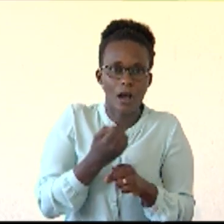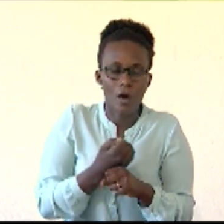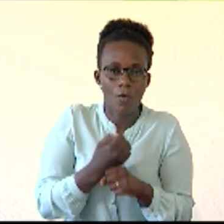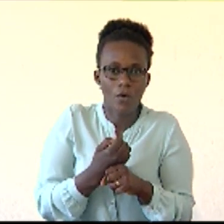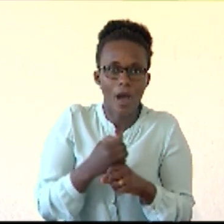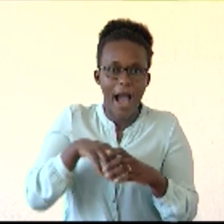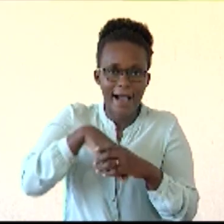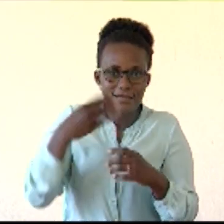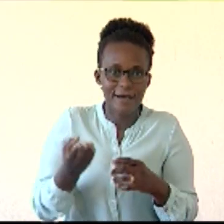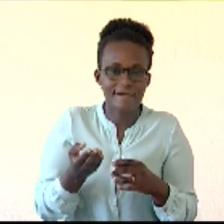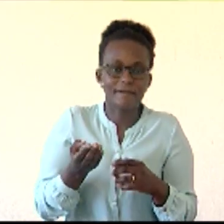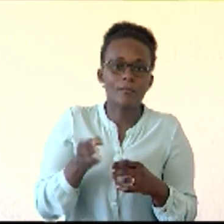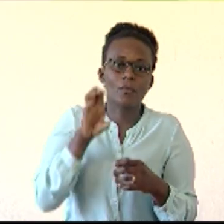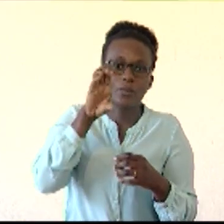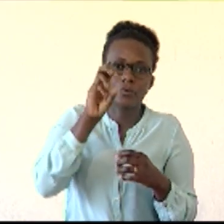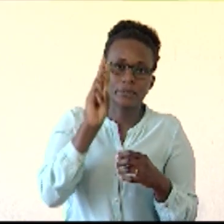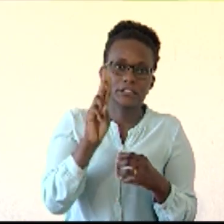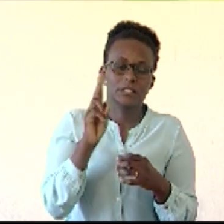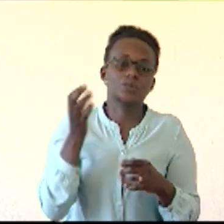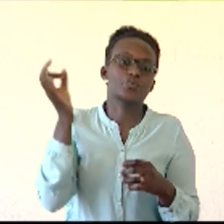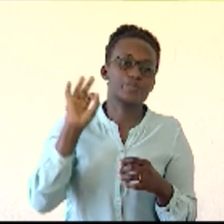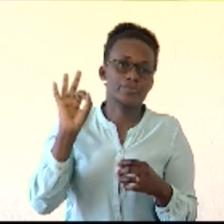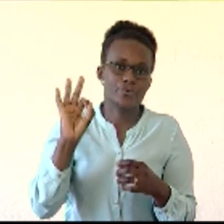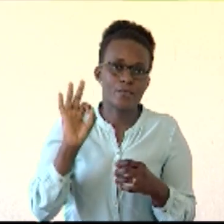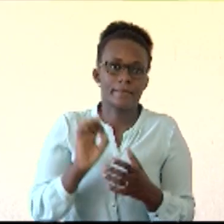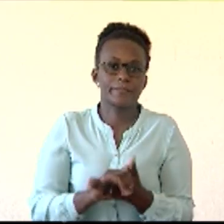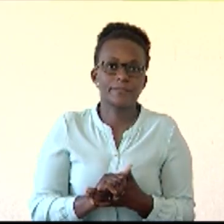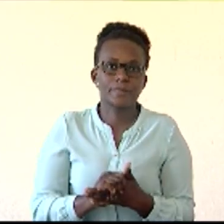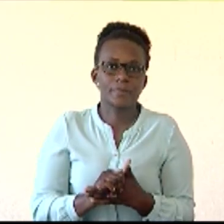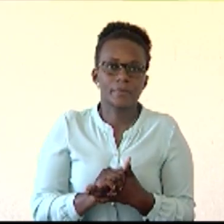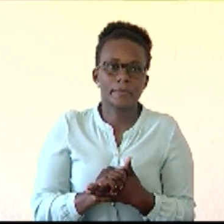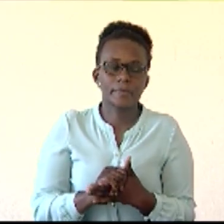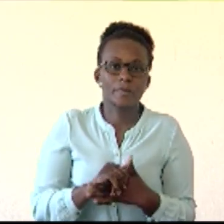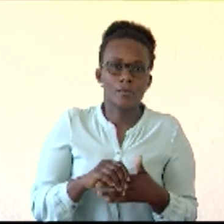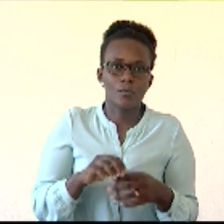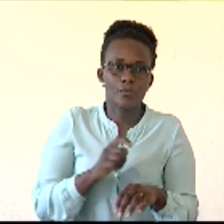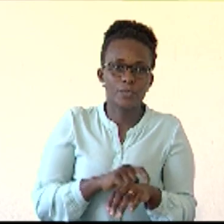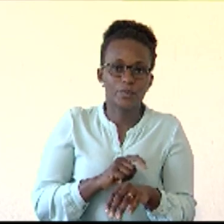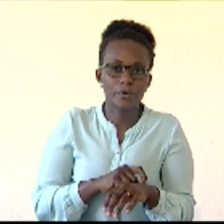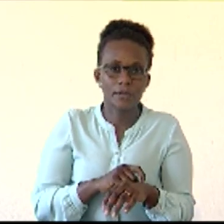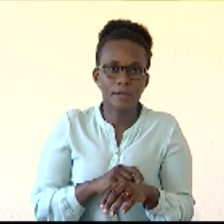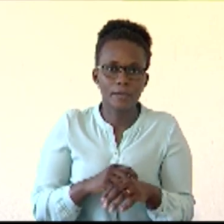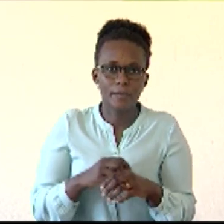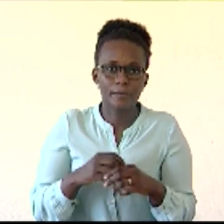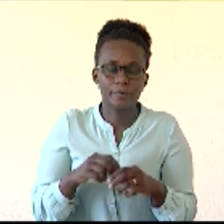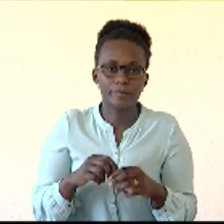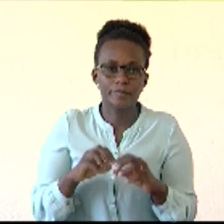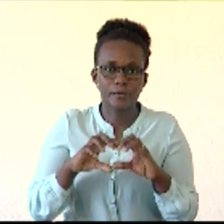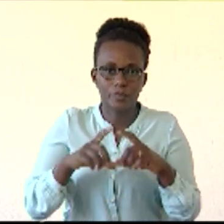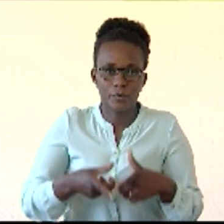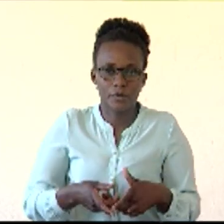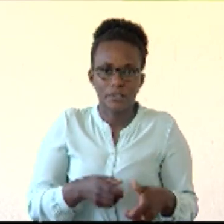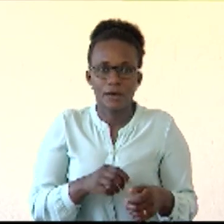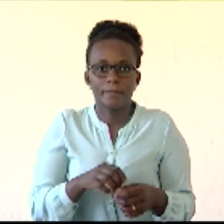electroplating, the cathode is the one the anode is the one which was pure. And in this case, in the purification, the cathode is the pure